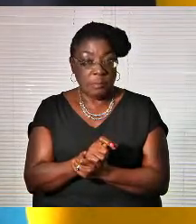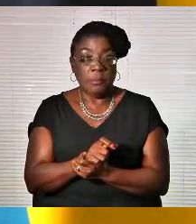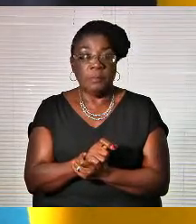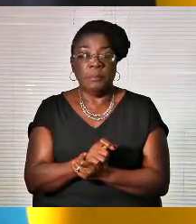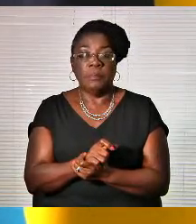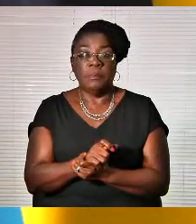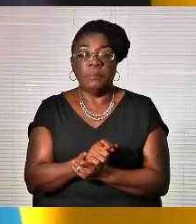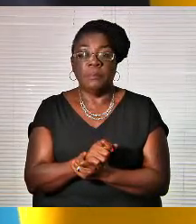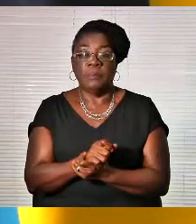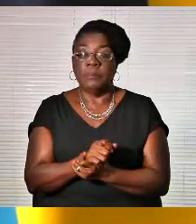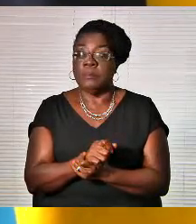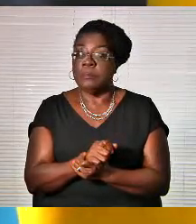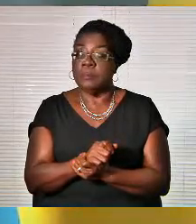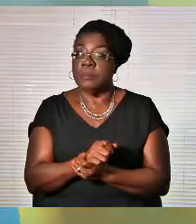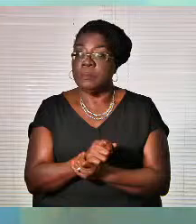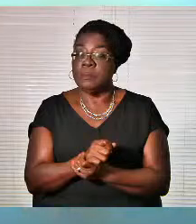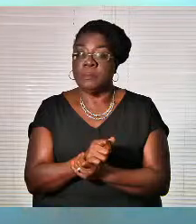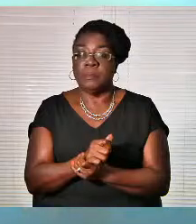Elizabeth Bryan.